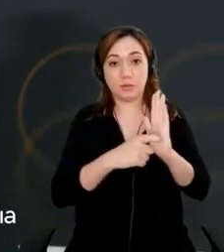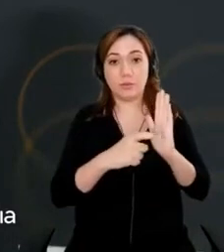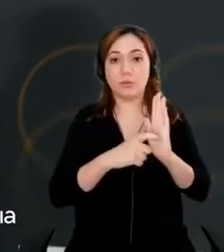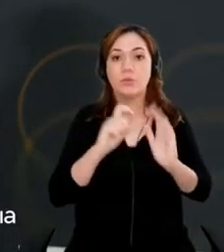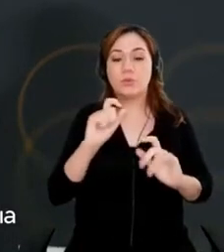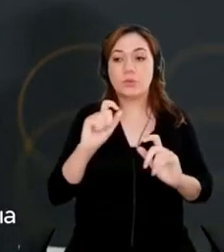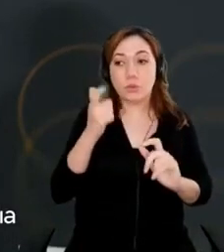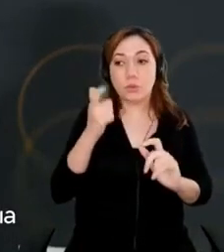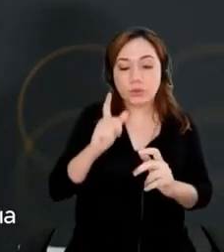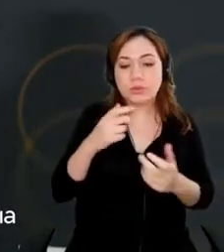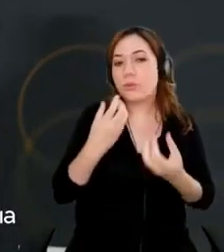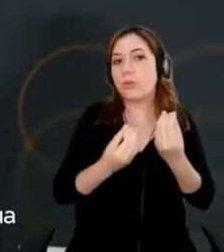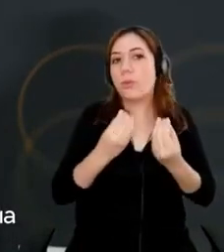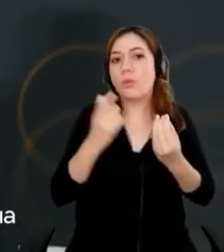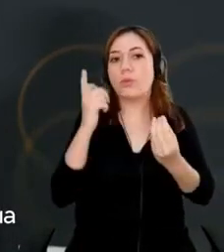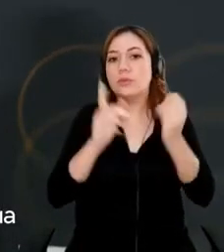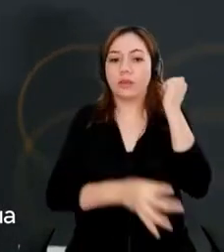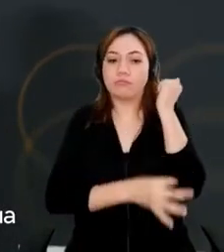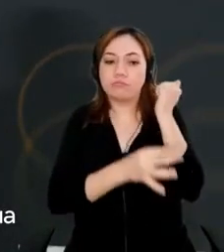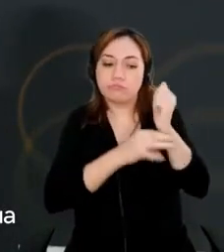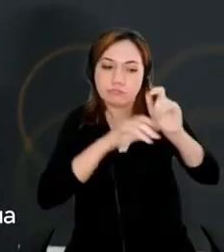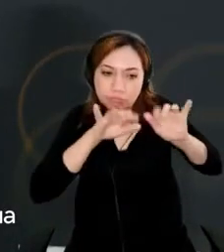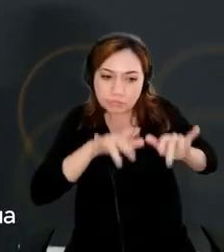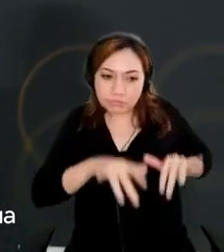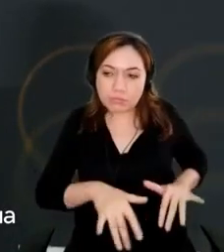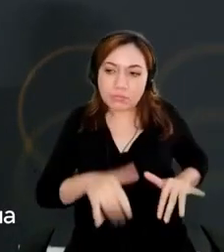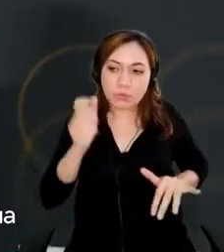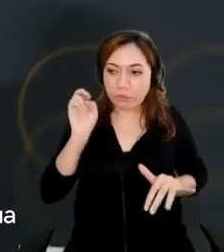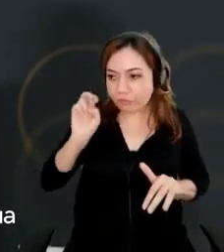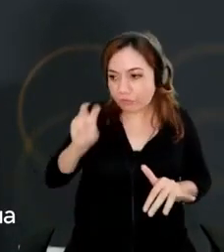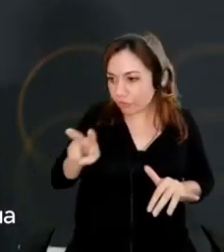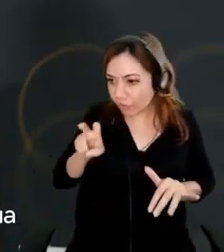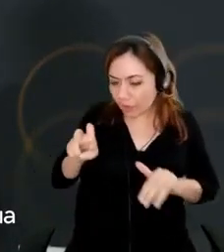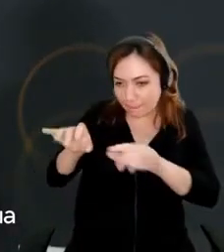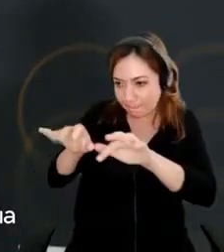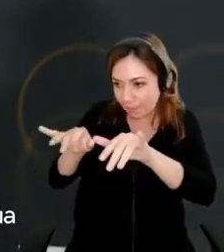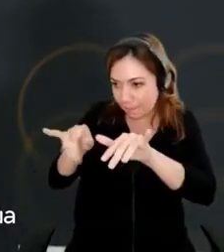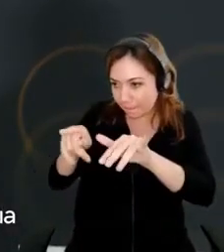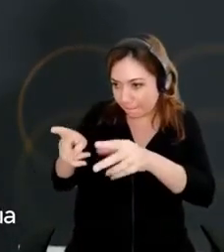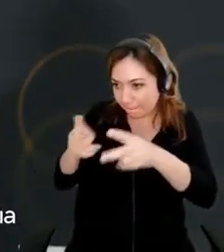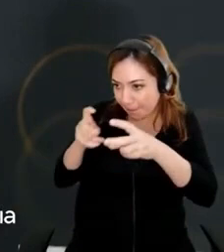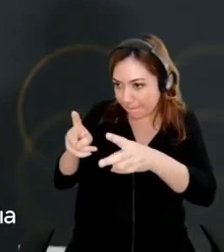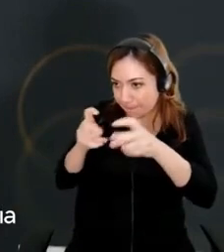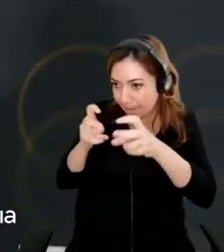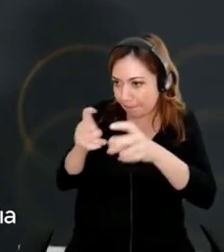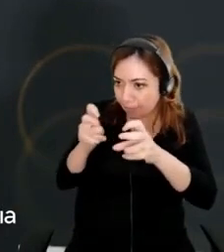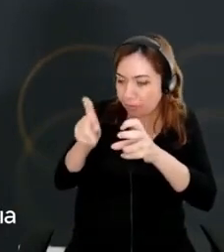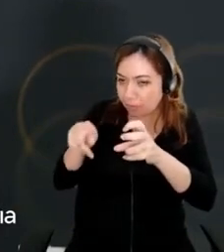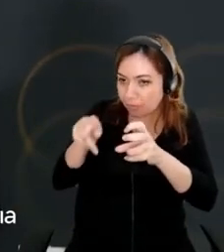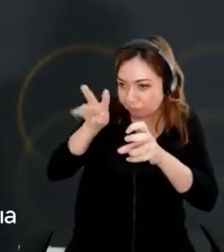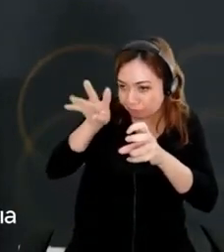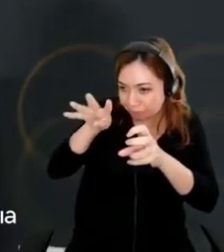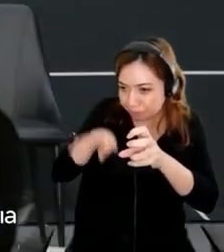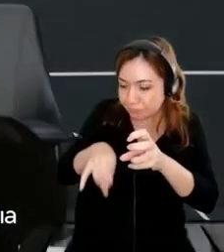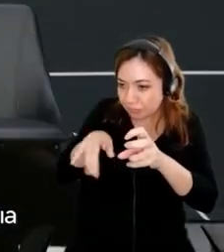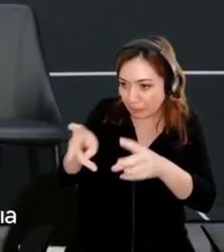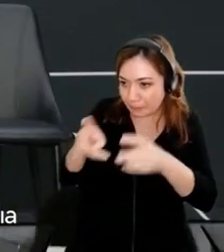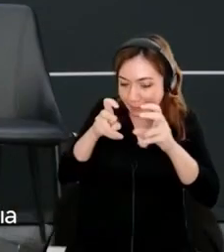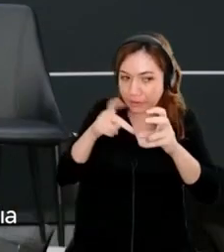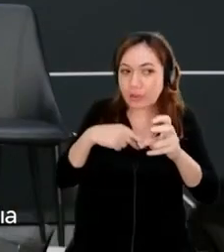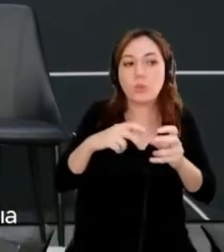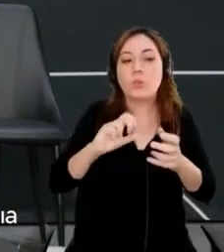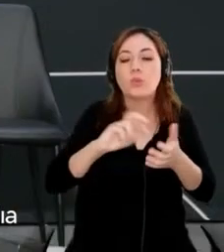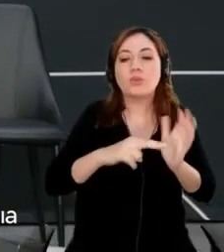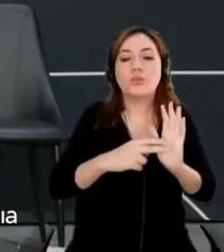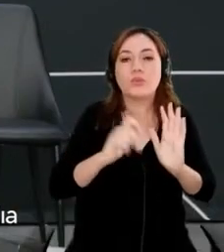can watch or look at handwritten digits and figure out what they are, virtually impossible, right? Yet